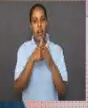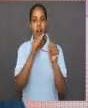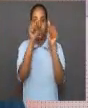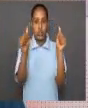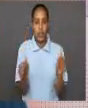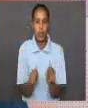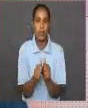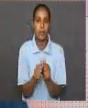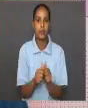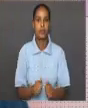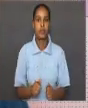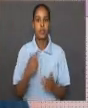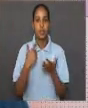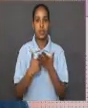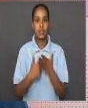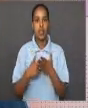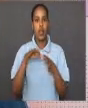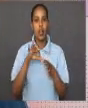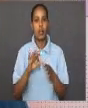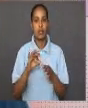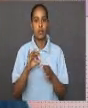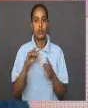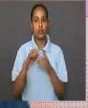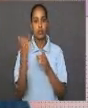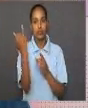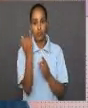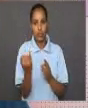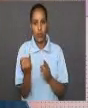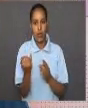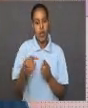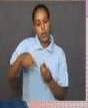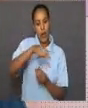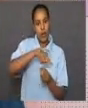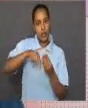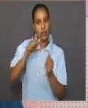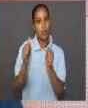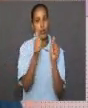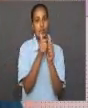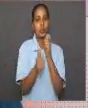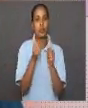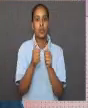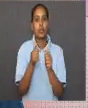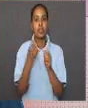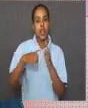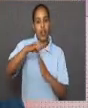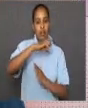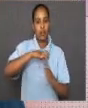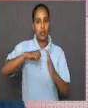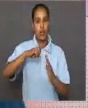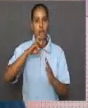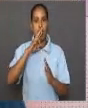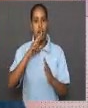shapes. This allows us to draw a boundary within which the electrons